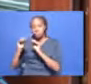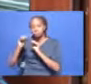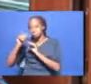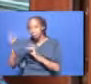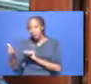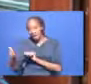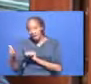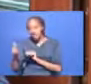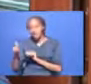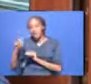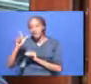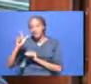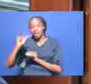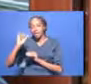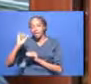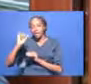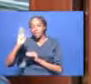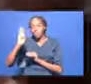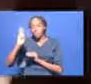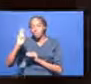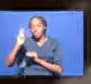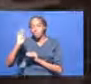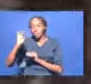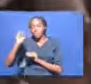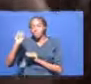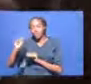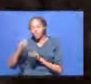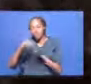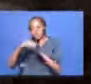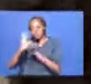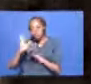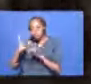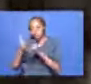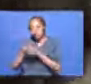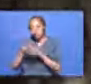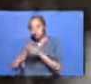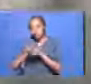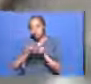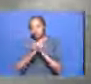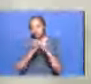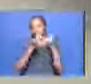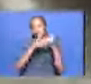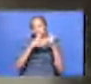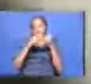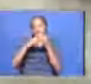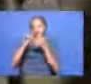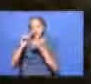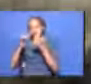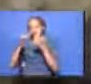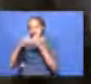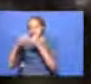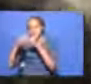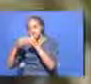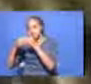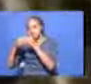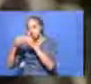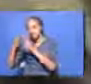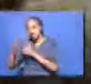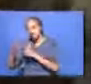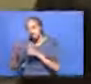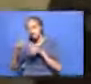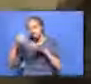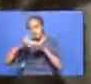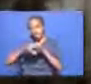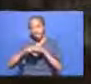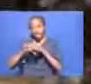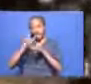as in the same capacity. Between 1990 and 1993, he was in Liberia as a UN chief